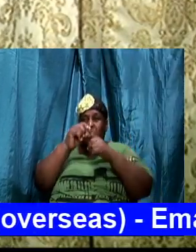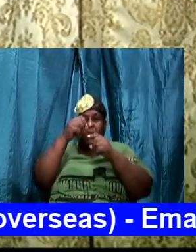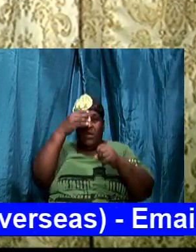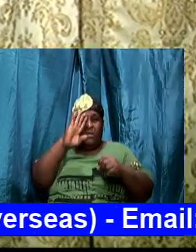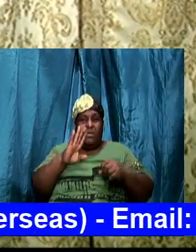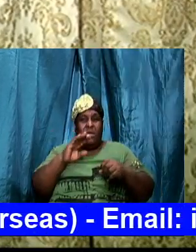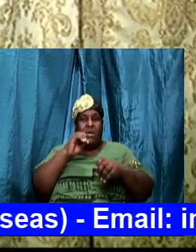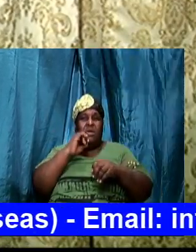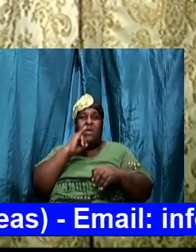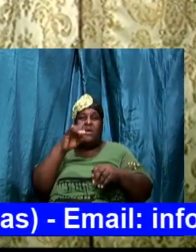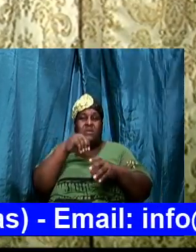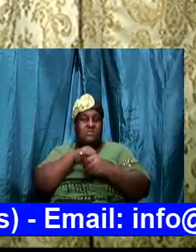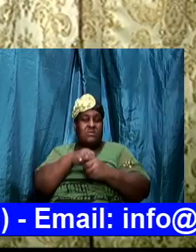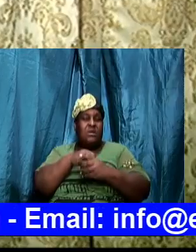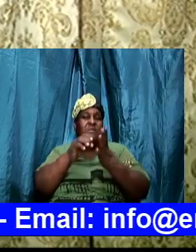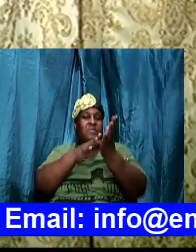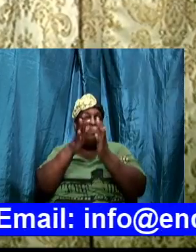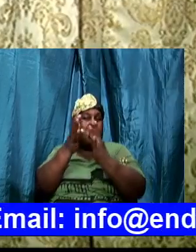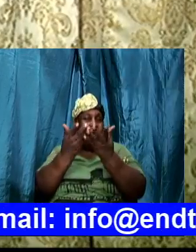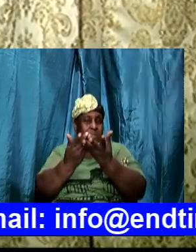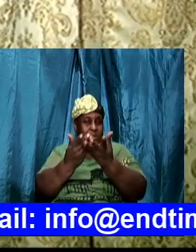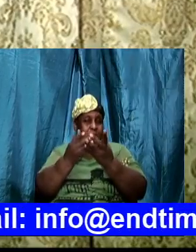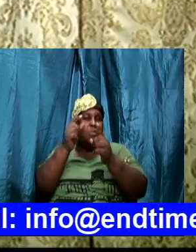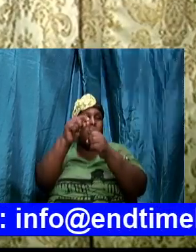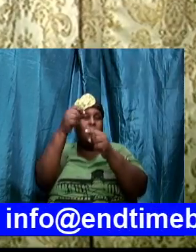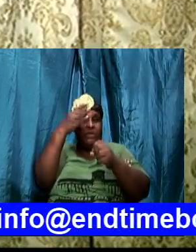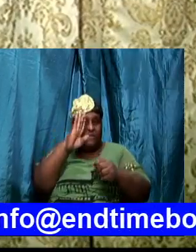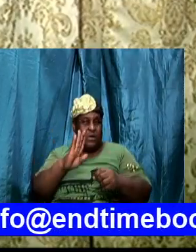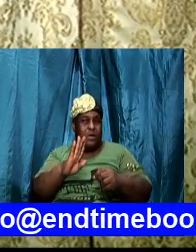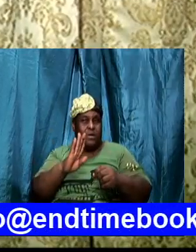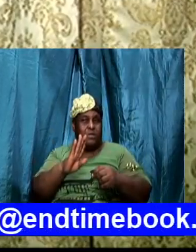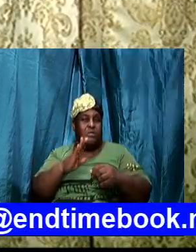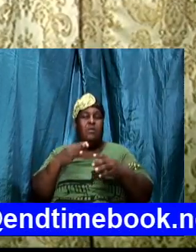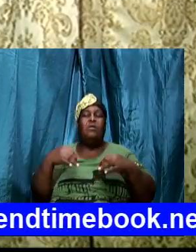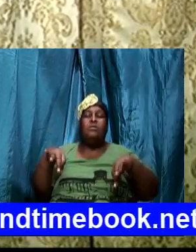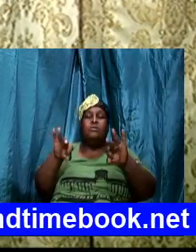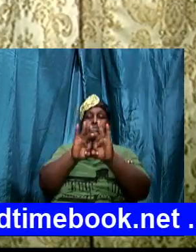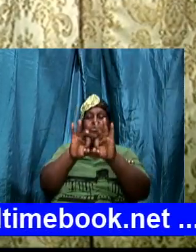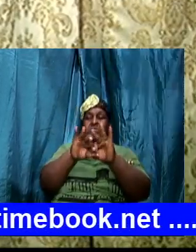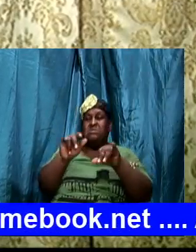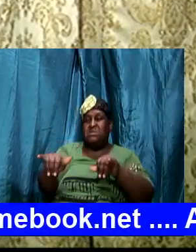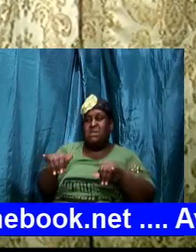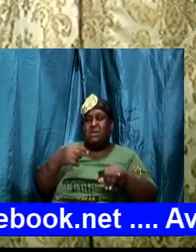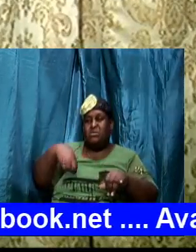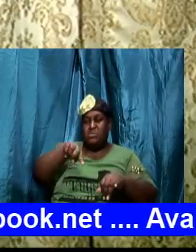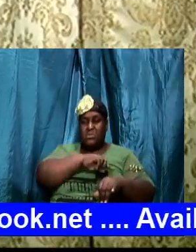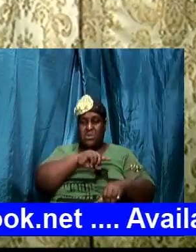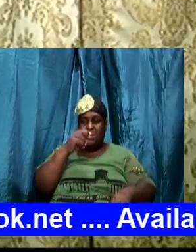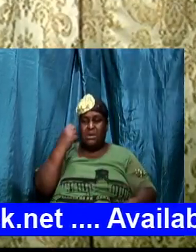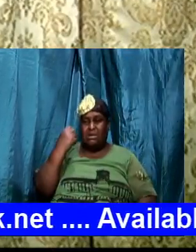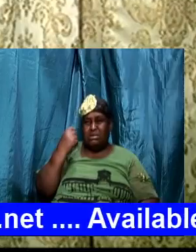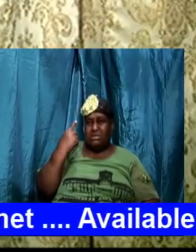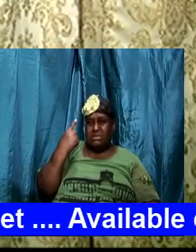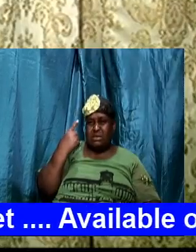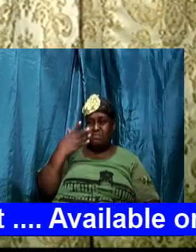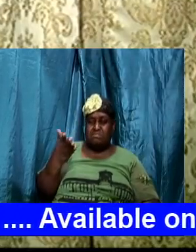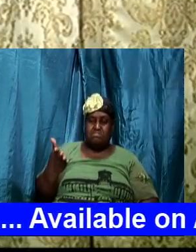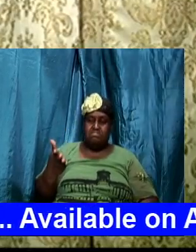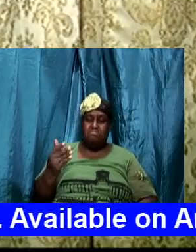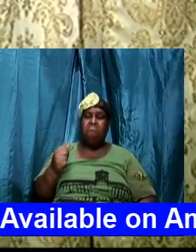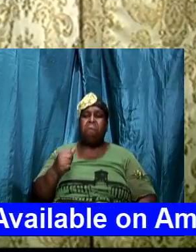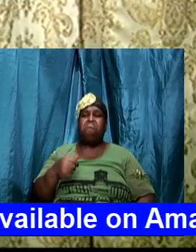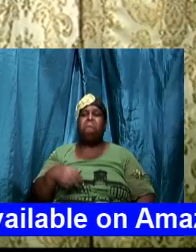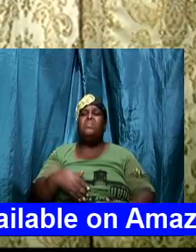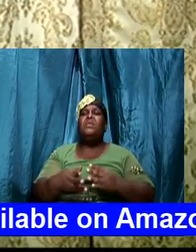Word of Almighty God. And it's important that we understand that. There are folks that